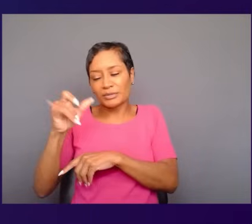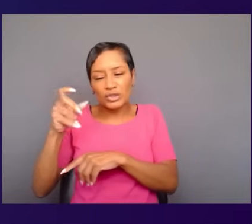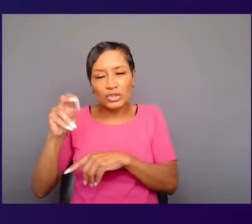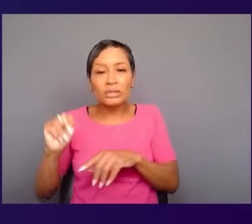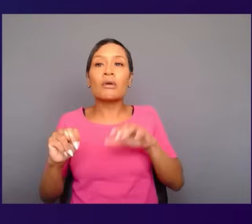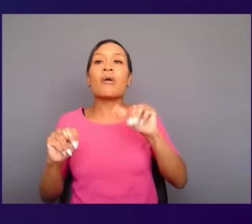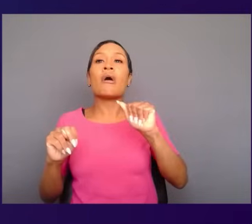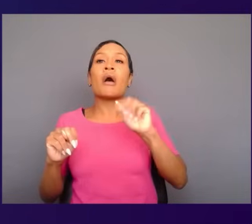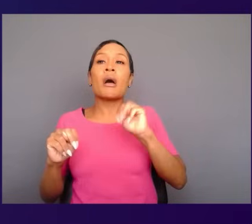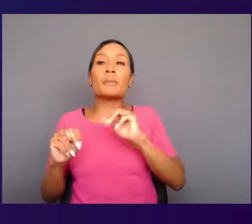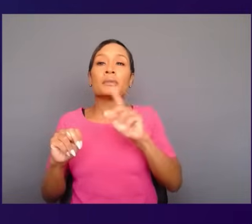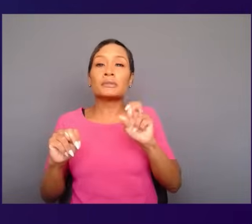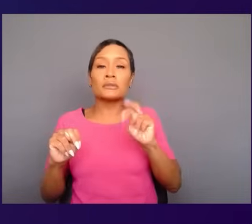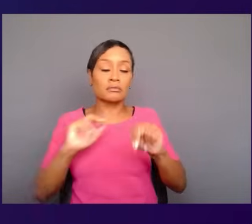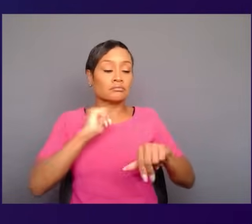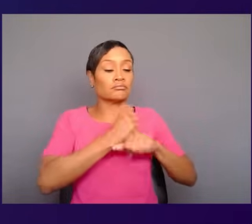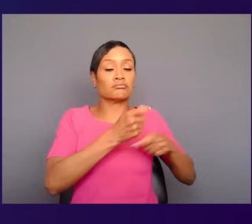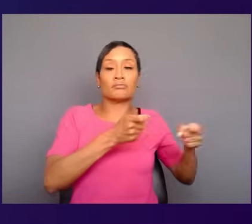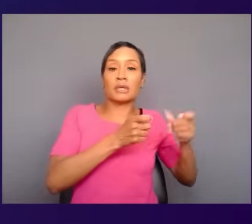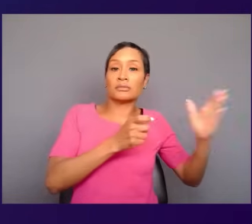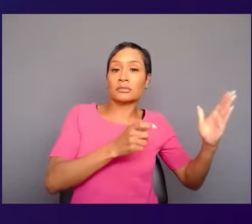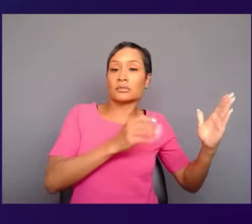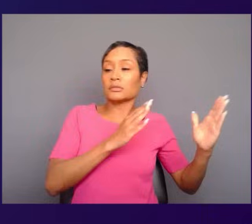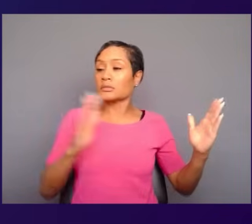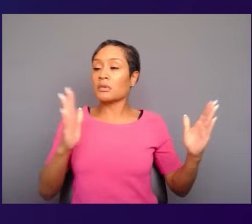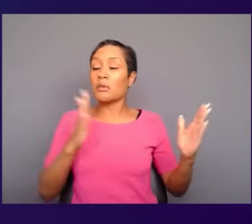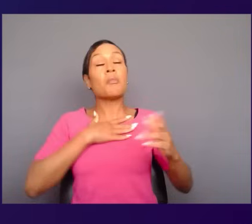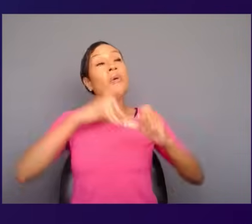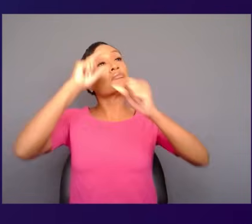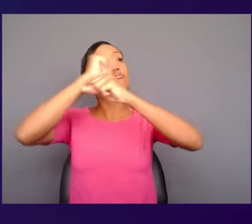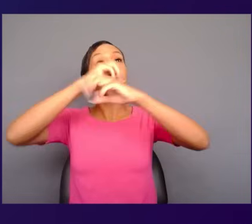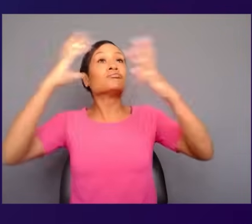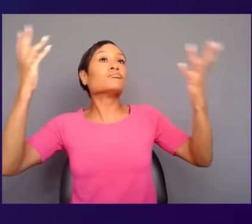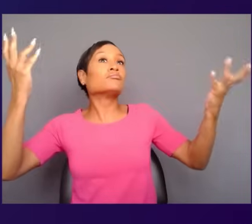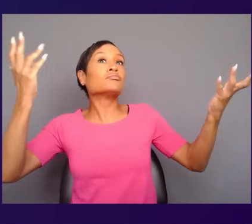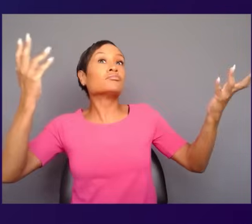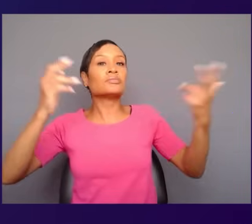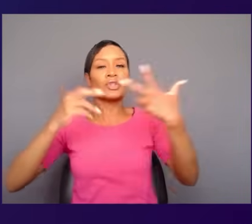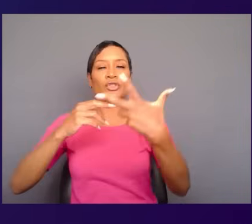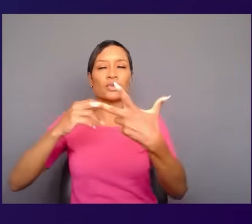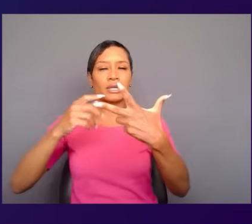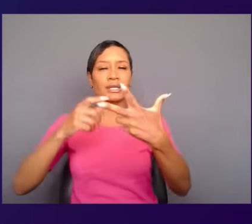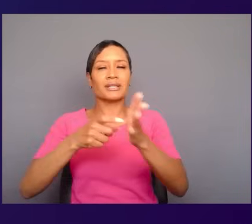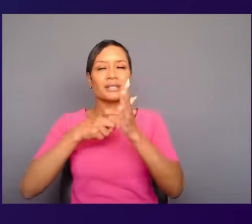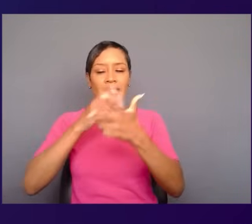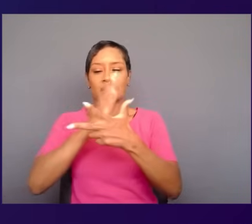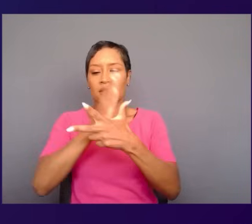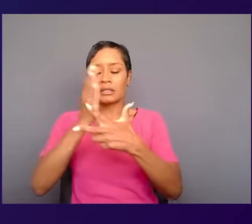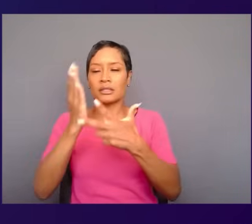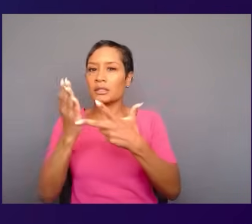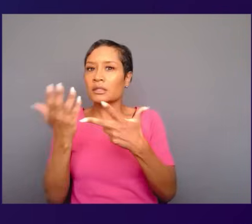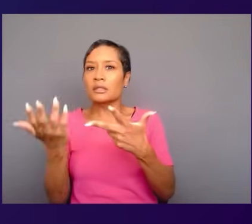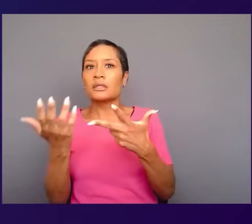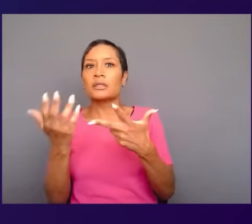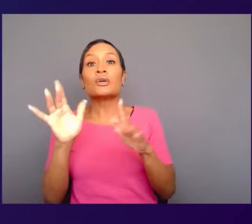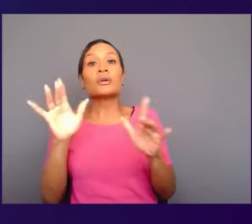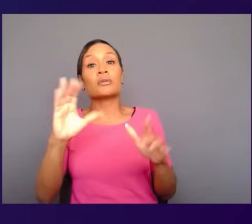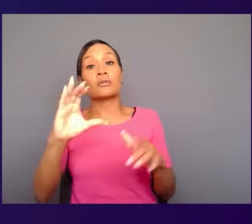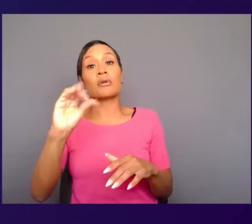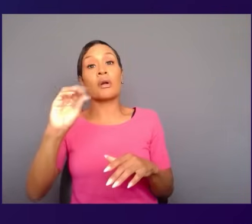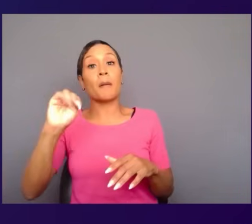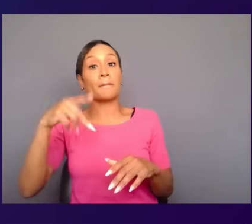at the other. The way that I like to think about it is thinking on three factors, right? What's going to happen with compute? I need